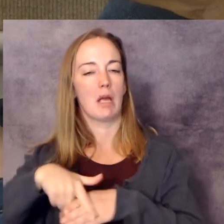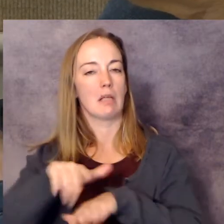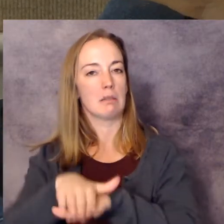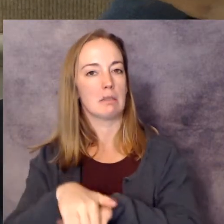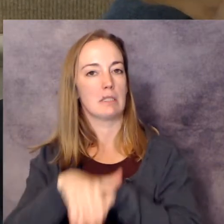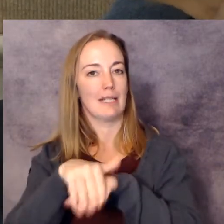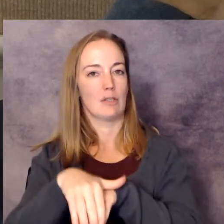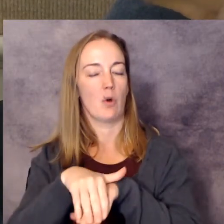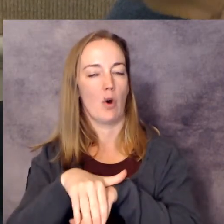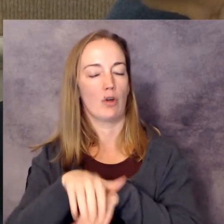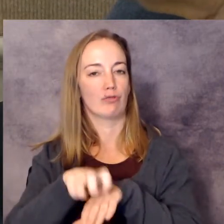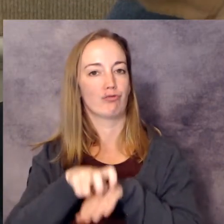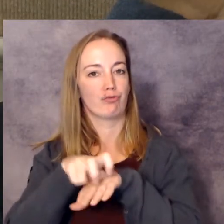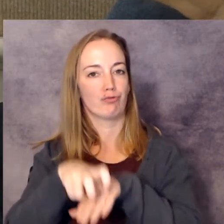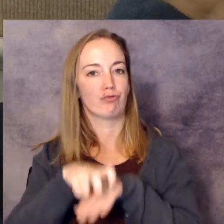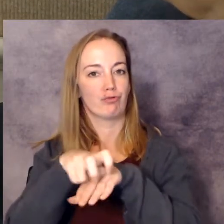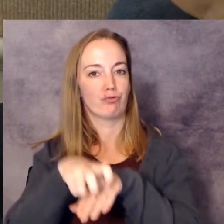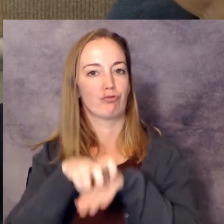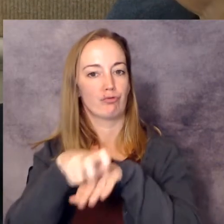takes him to the boat.